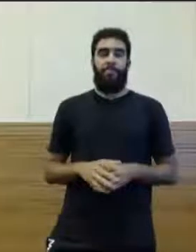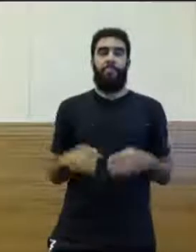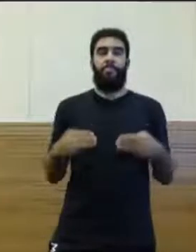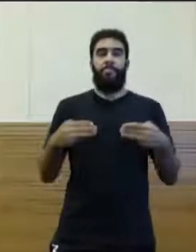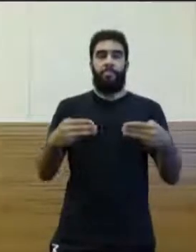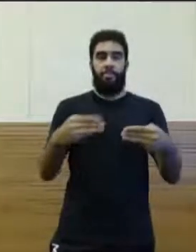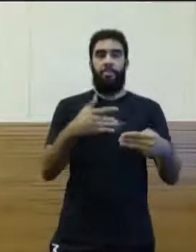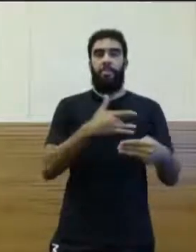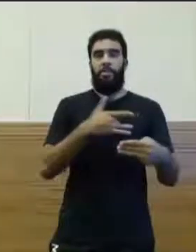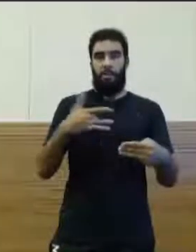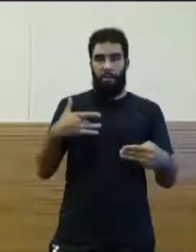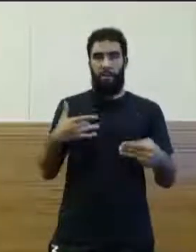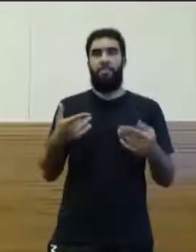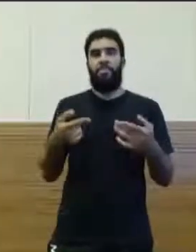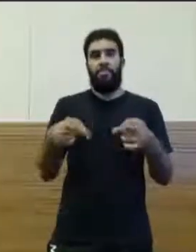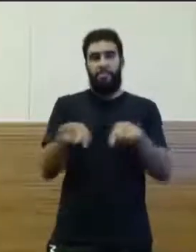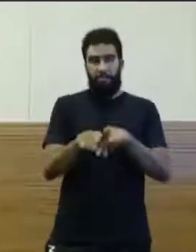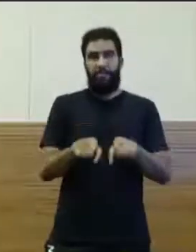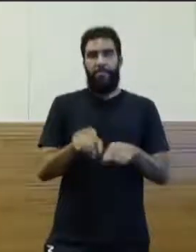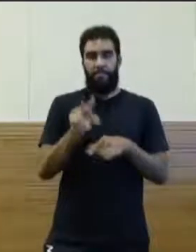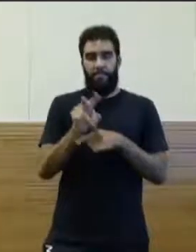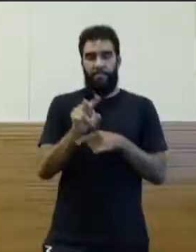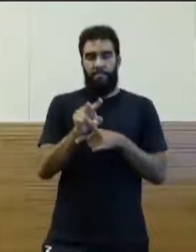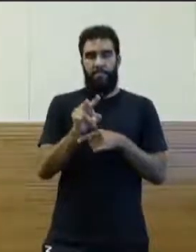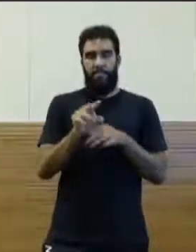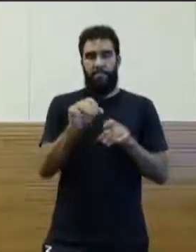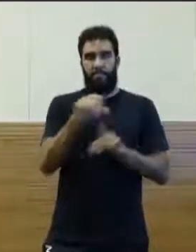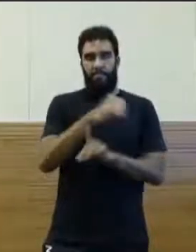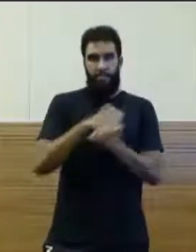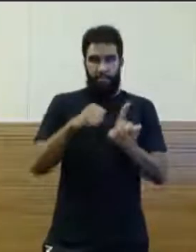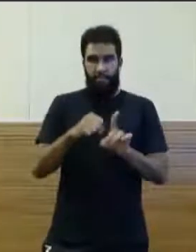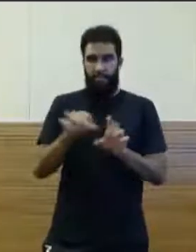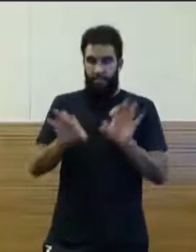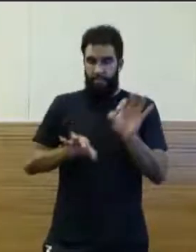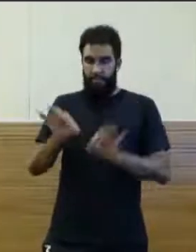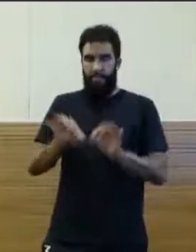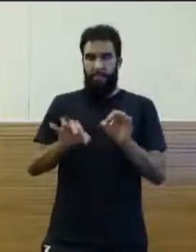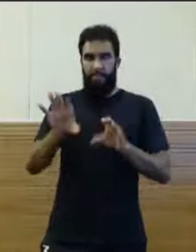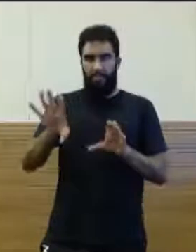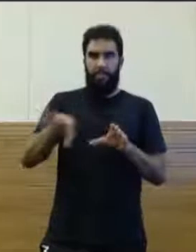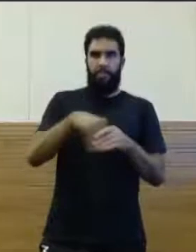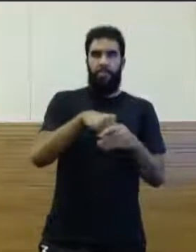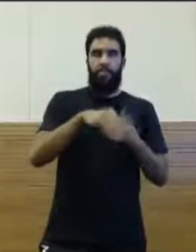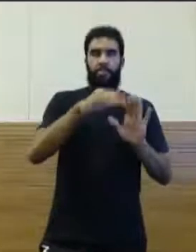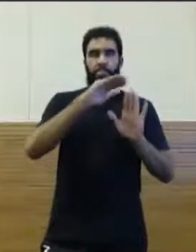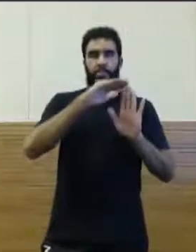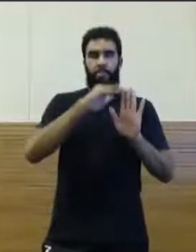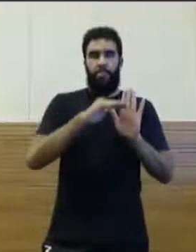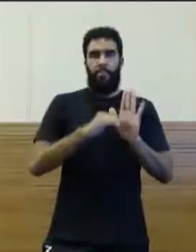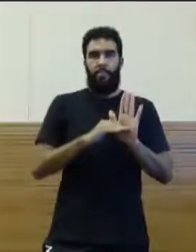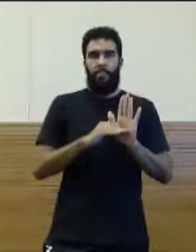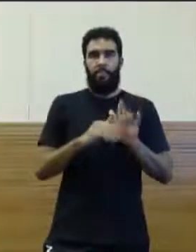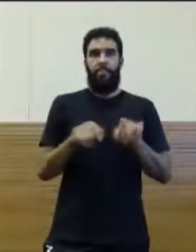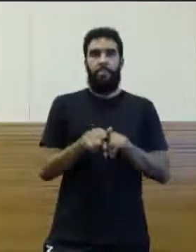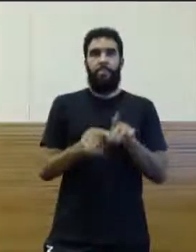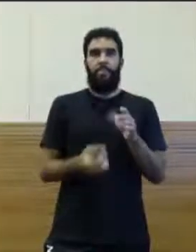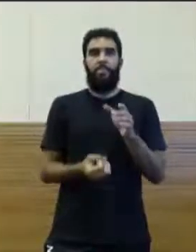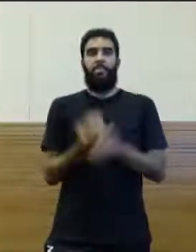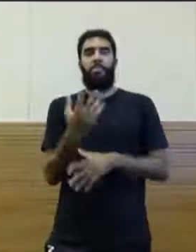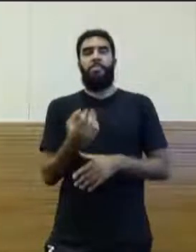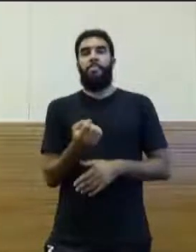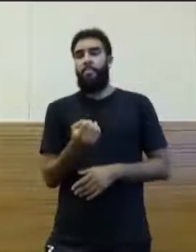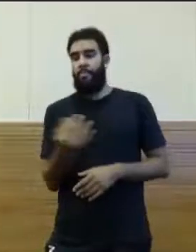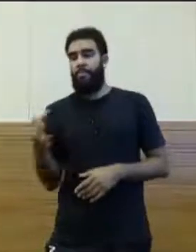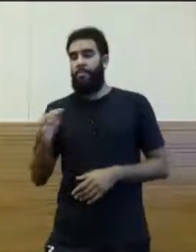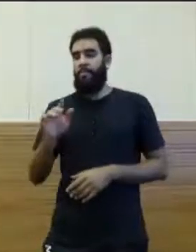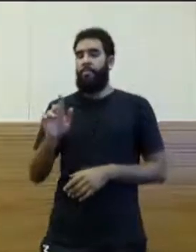So the venido Ministry of apoyando Health el proceso de implementación de and the estos Ministry of Health and Social Protection is also in the working and implementation of